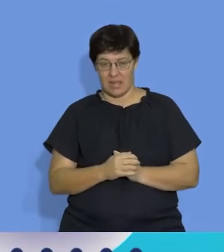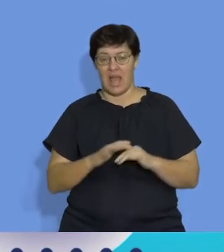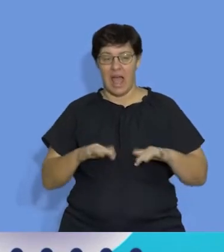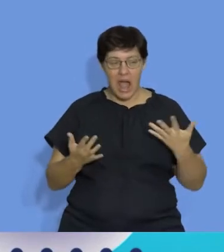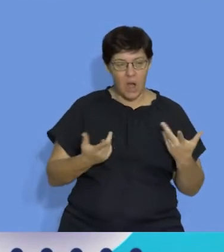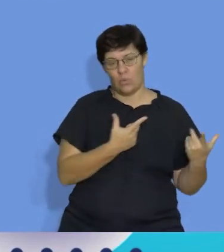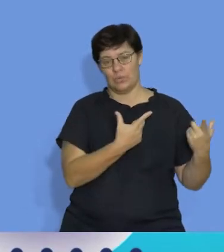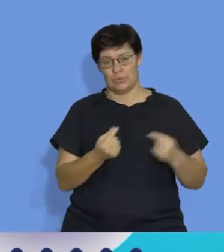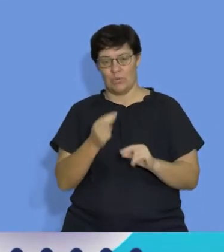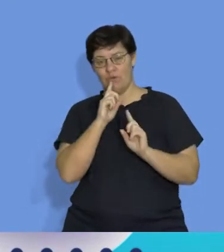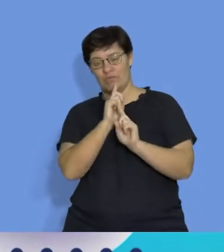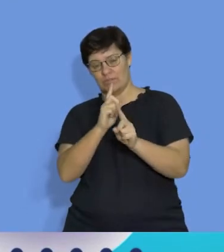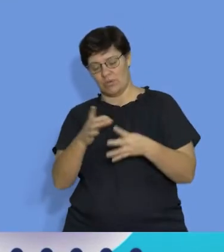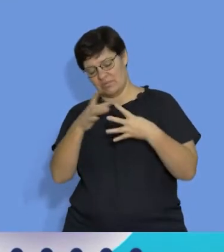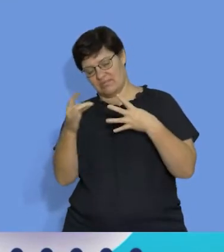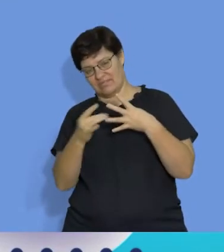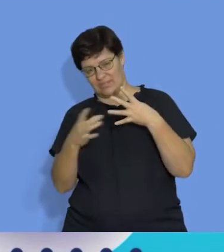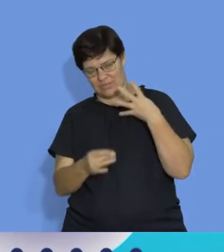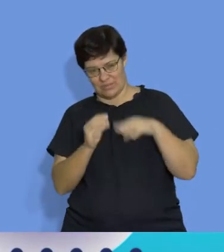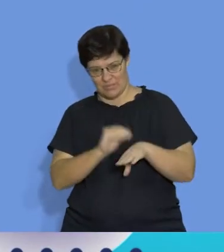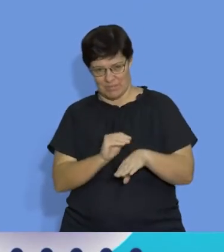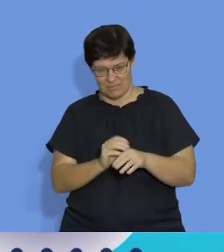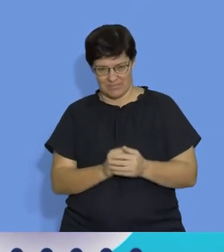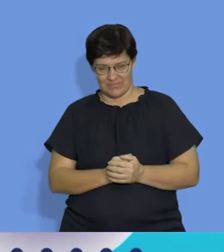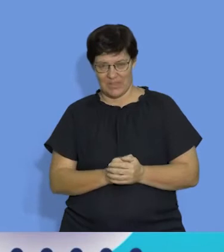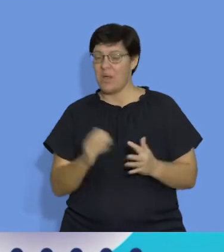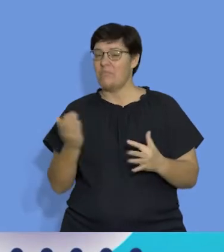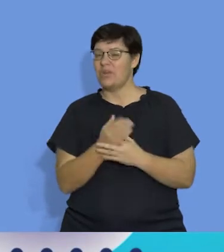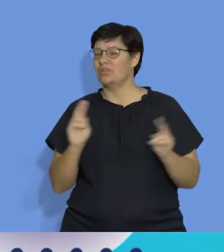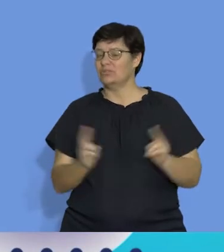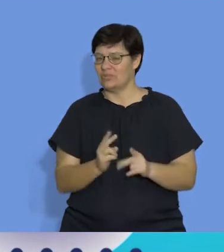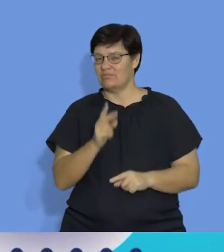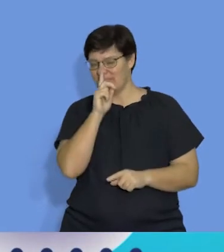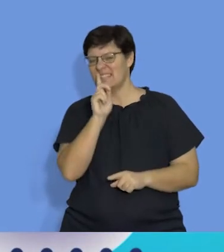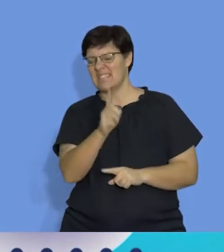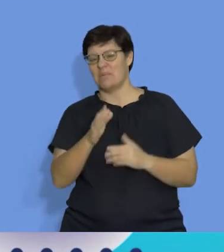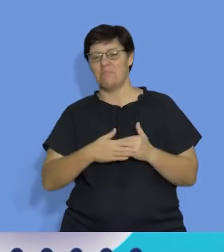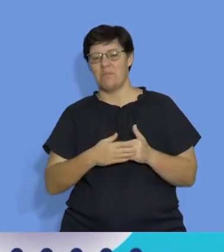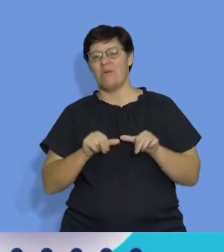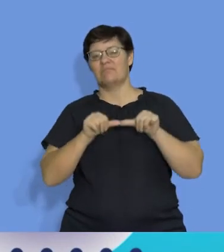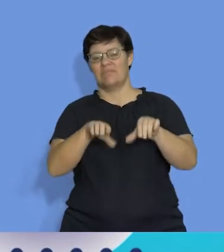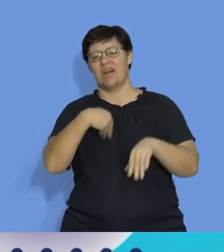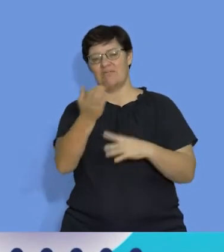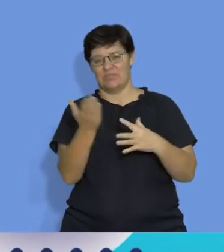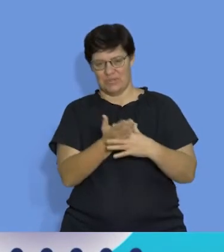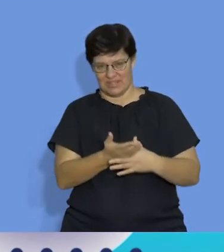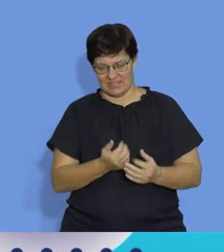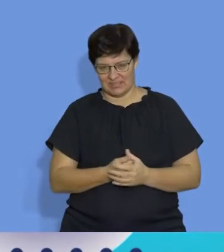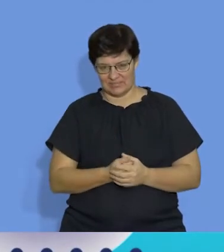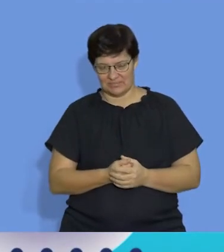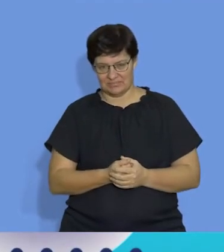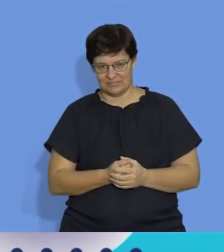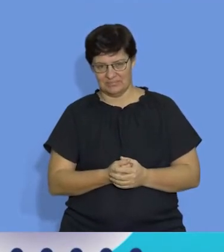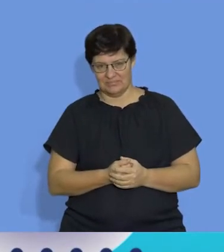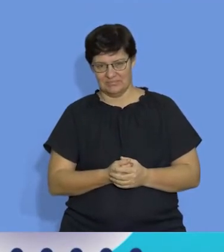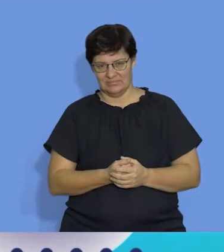of responding to multiple choice problems. Let's take a short break for now. We'll look at more examples in as far as revising redox